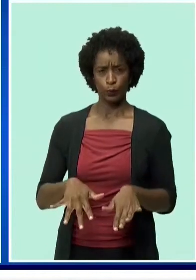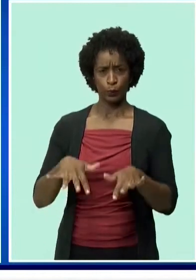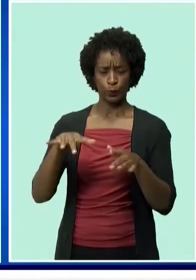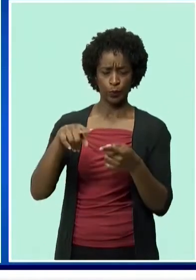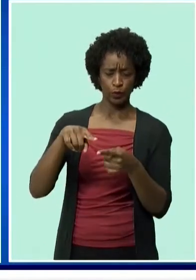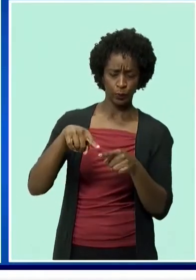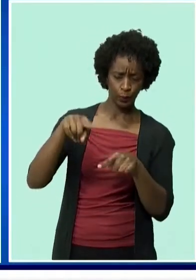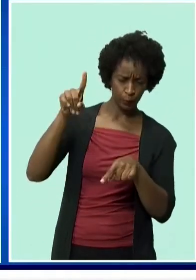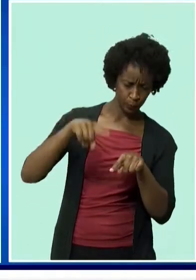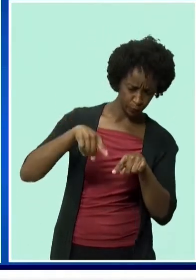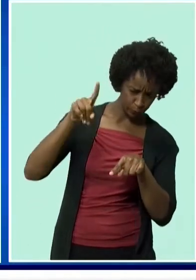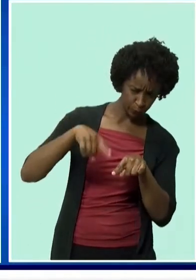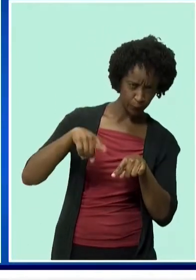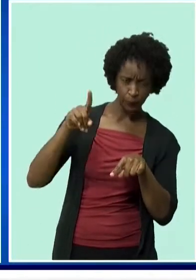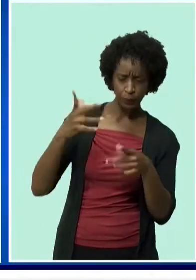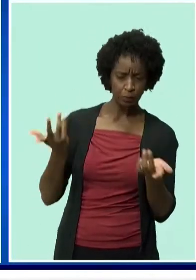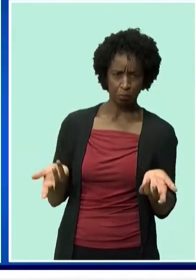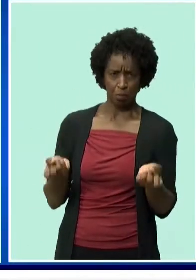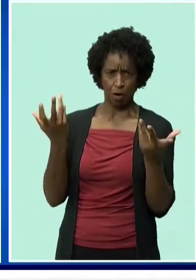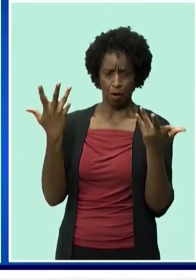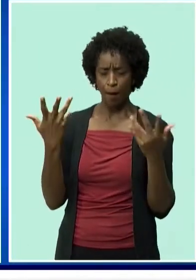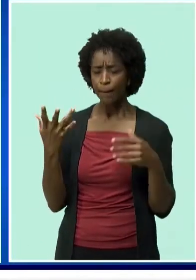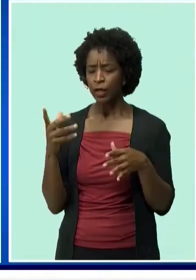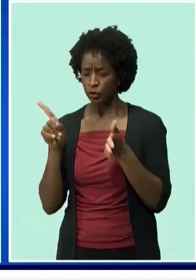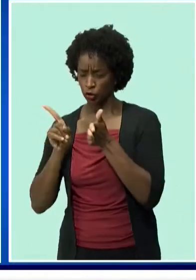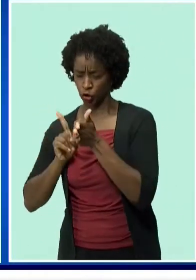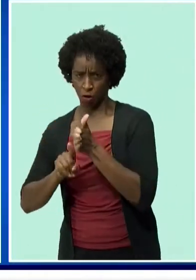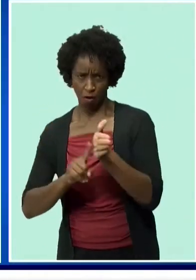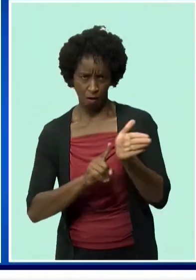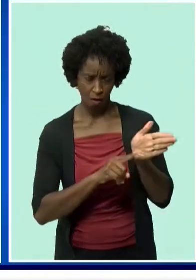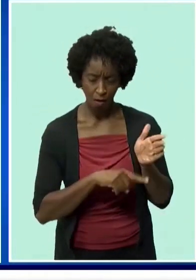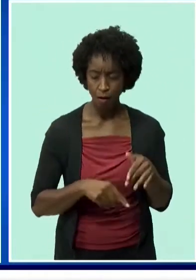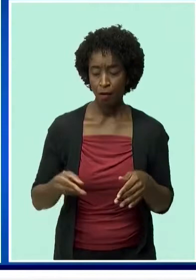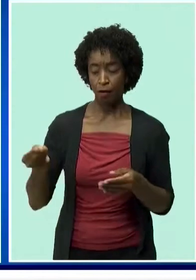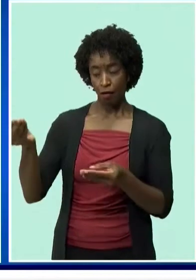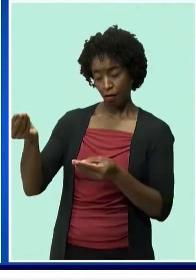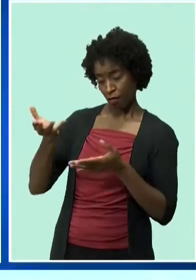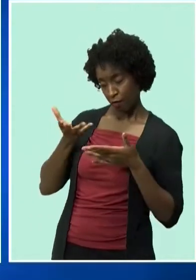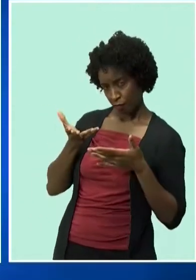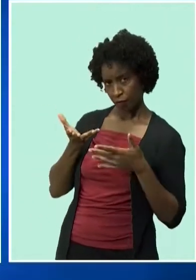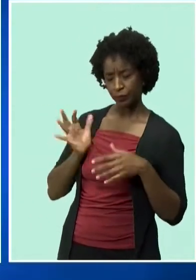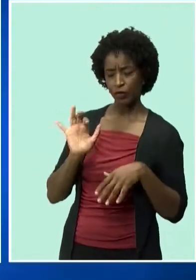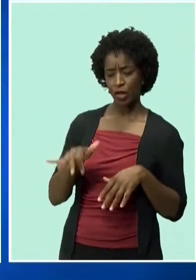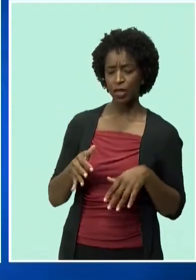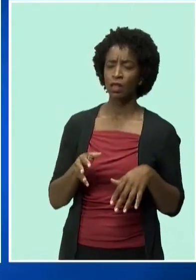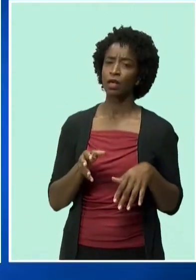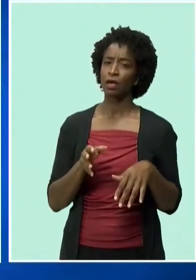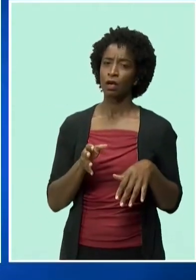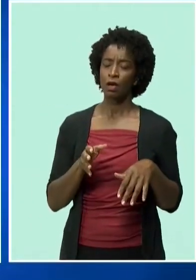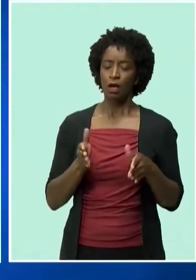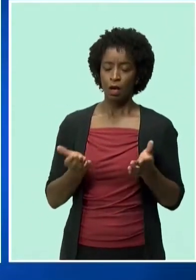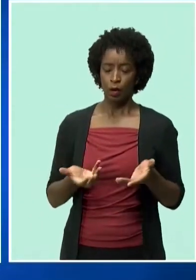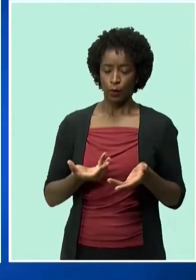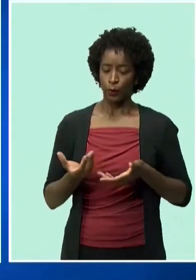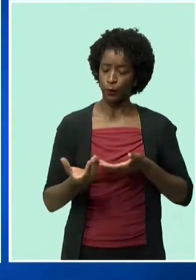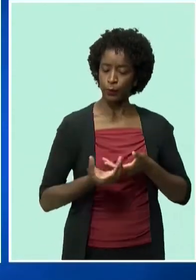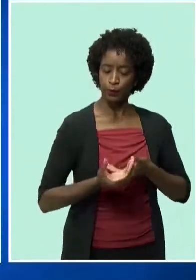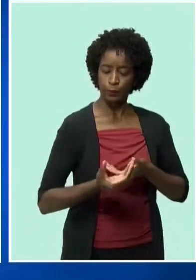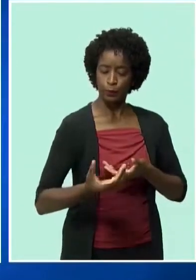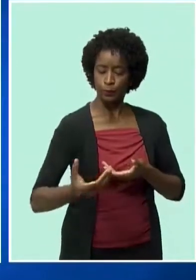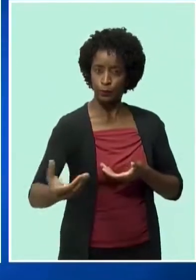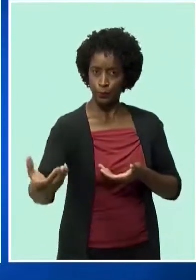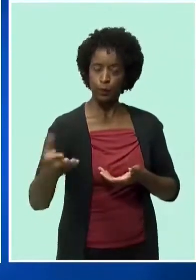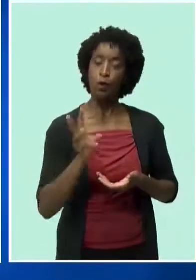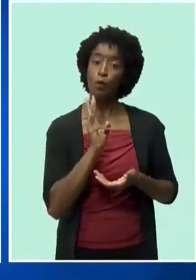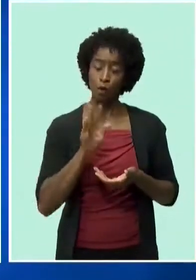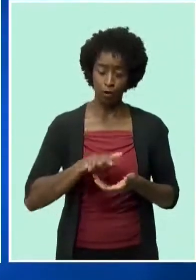afternoon. And he said that the water in the Old Town Canal really only rose by 2 feet, which is unusual because it would